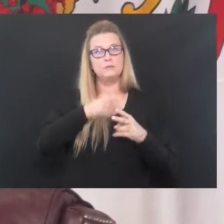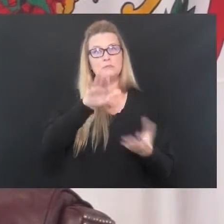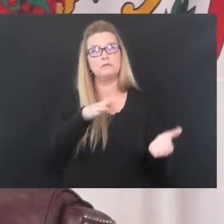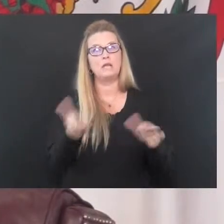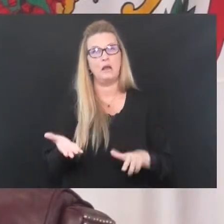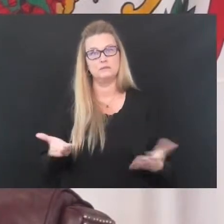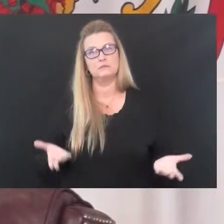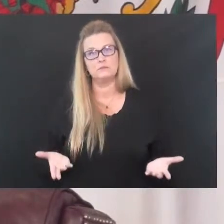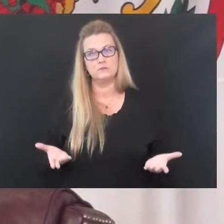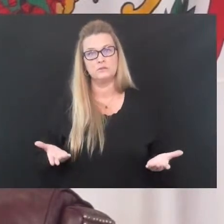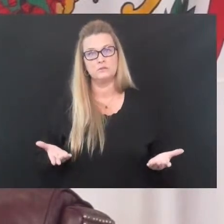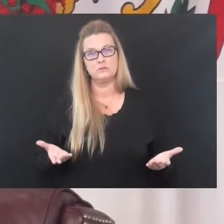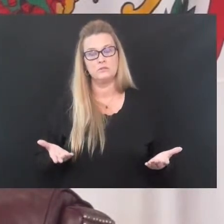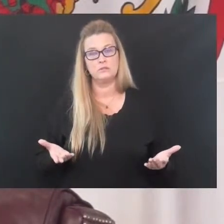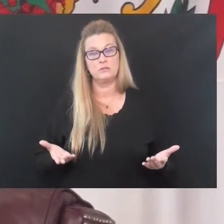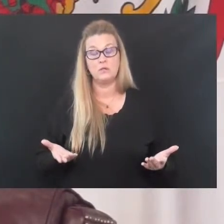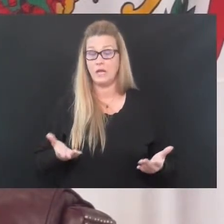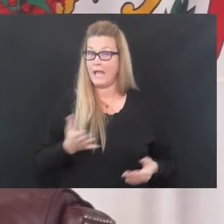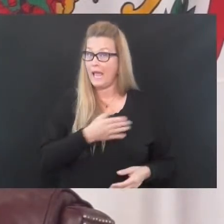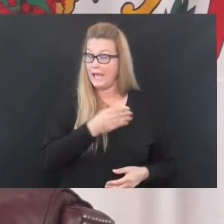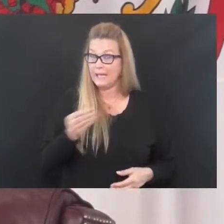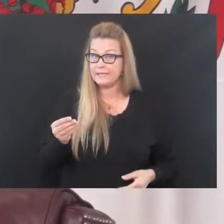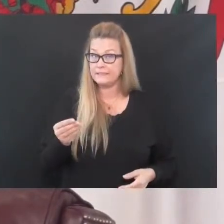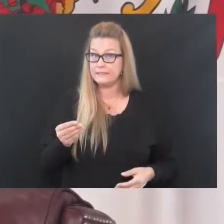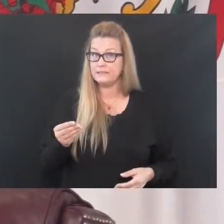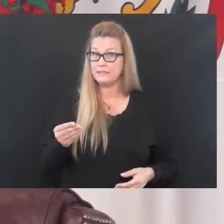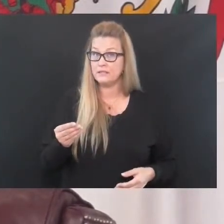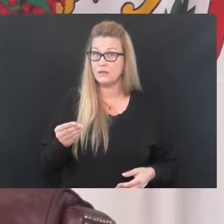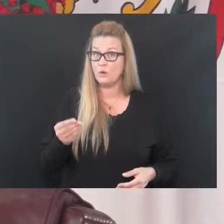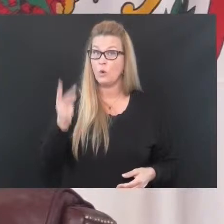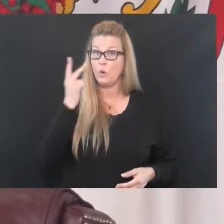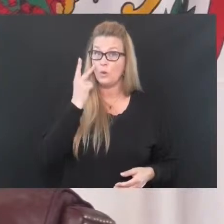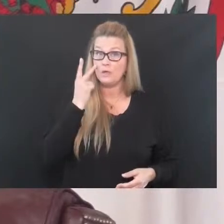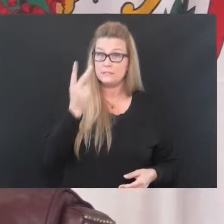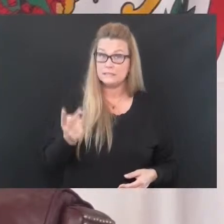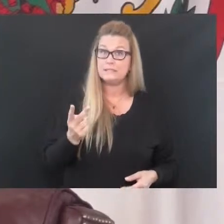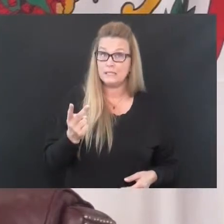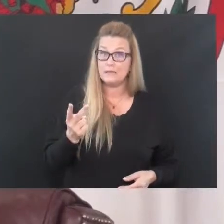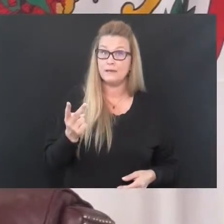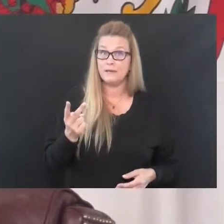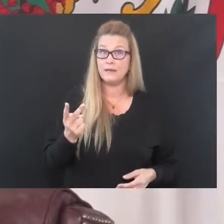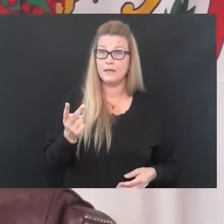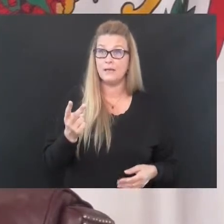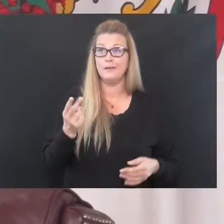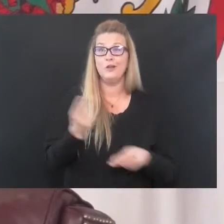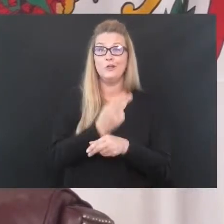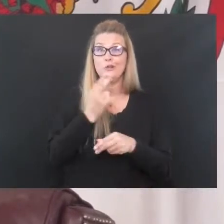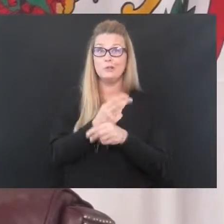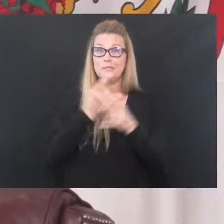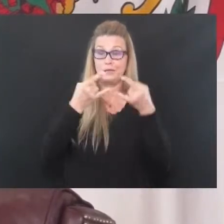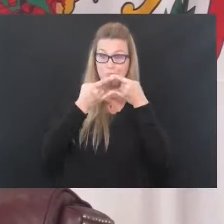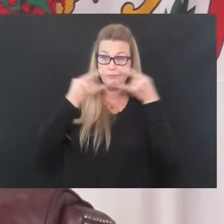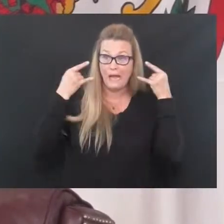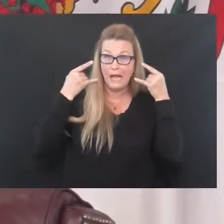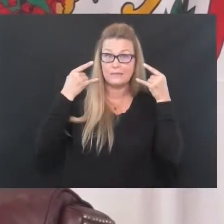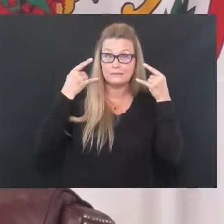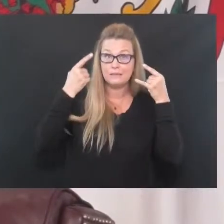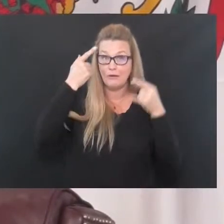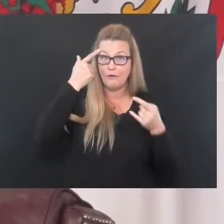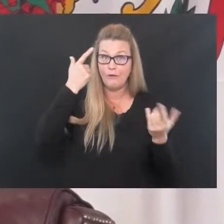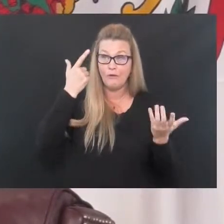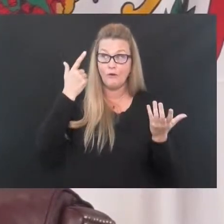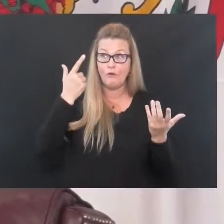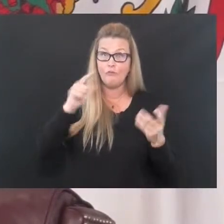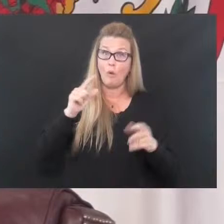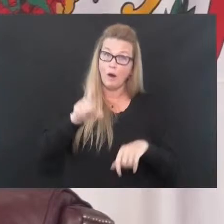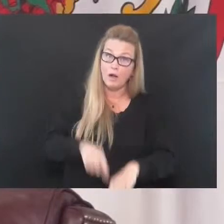it. And also, we're going to be faced with wearing these masks that nobody likes